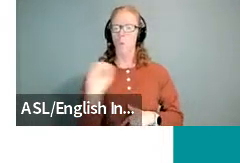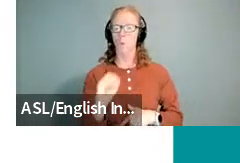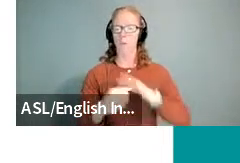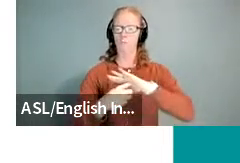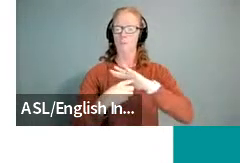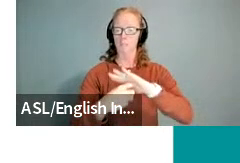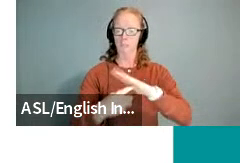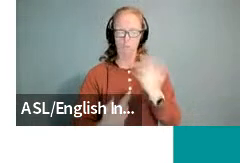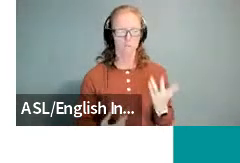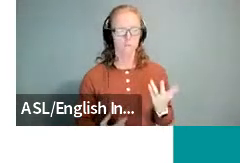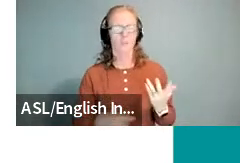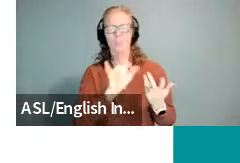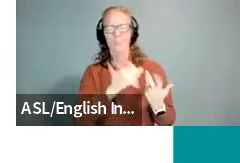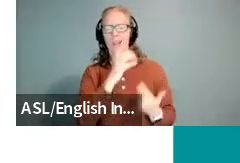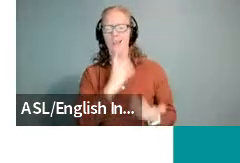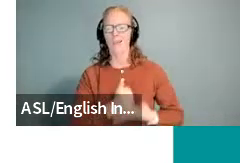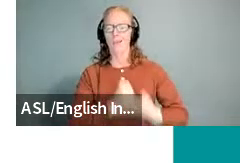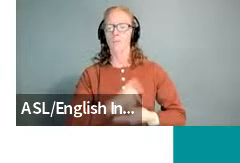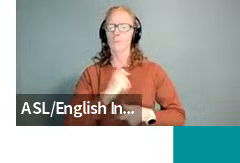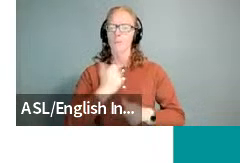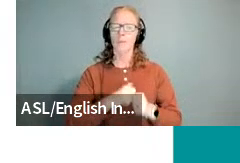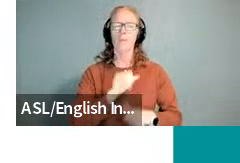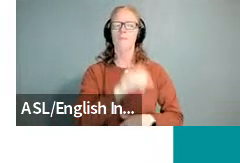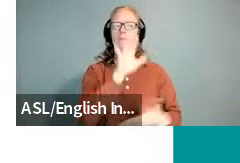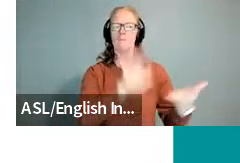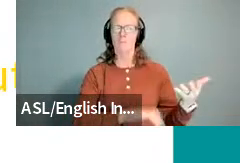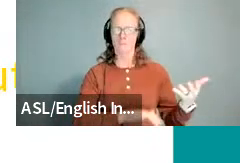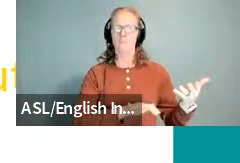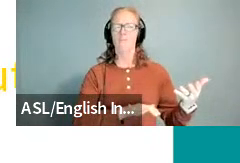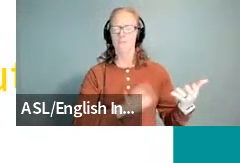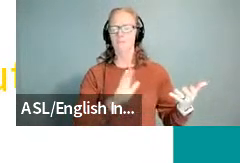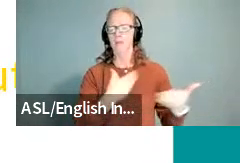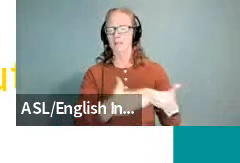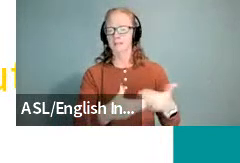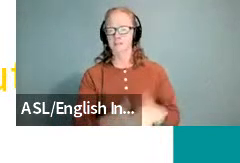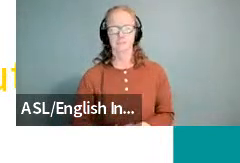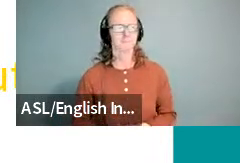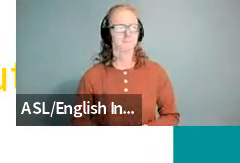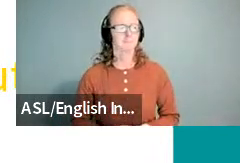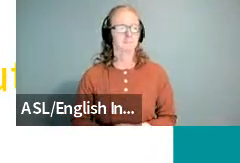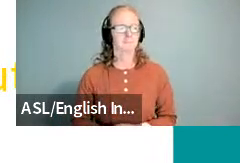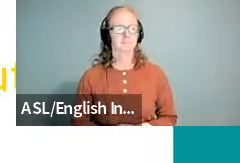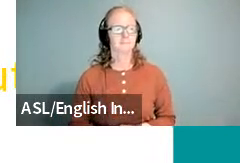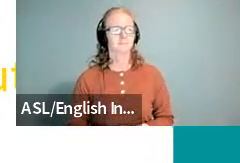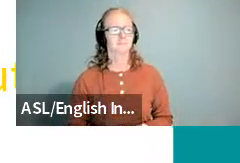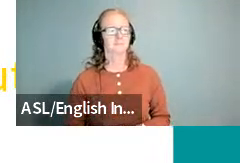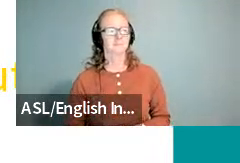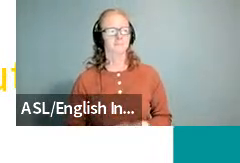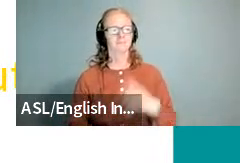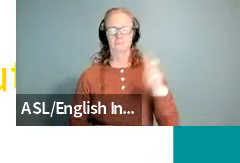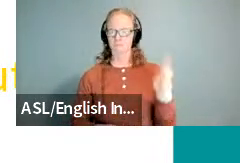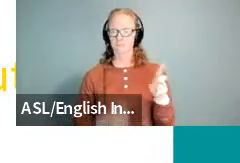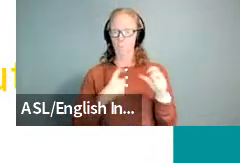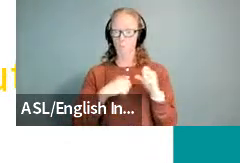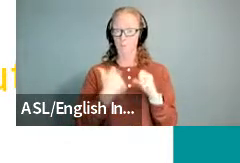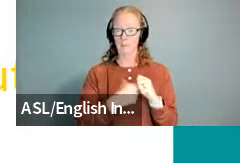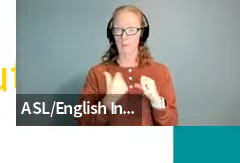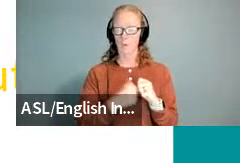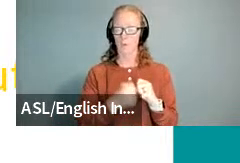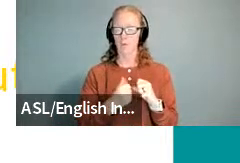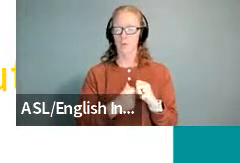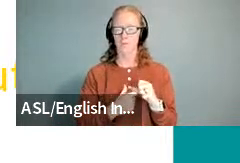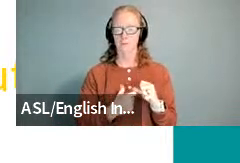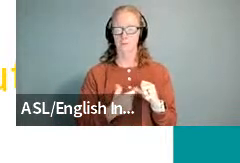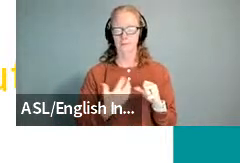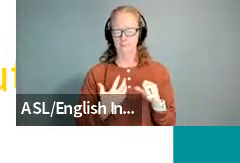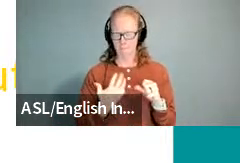for us to sort of remember this context. Next slide, please. You'll recall from our last meeting,